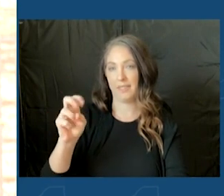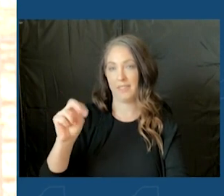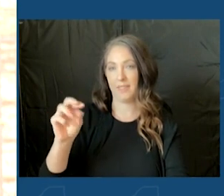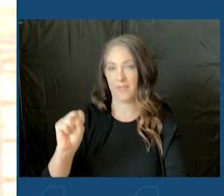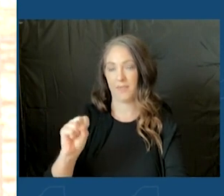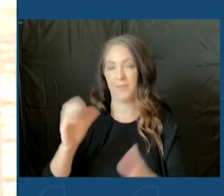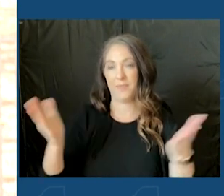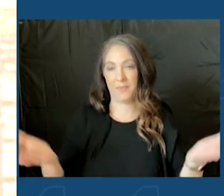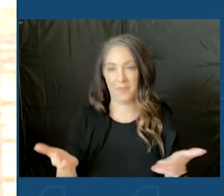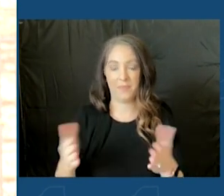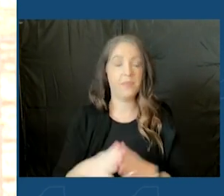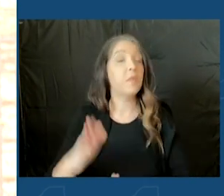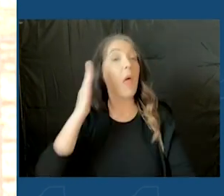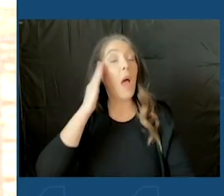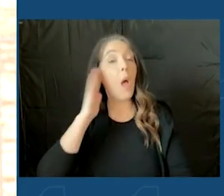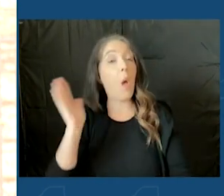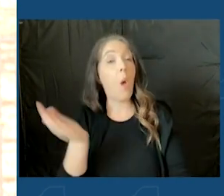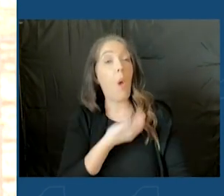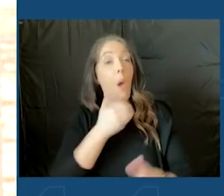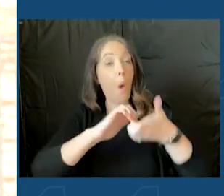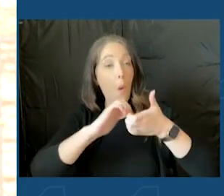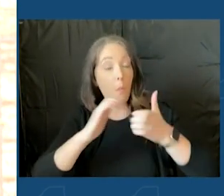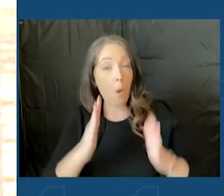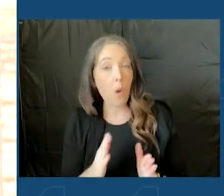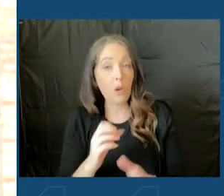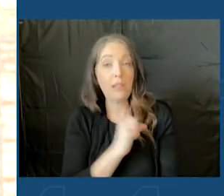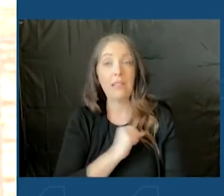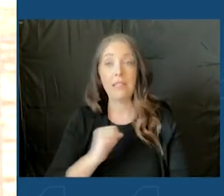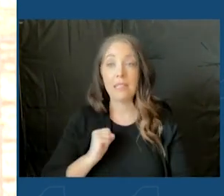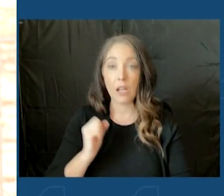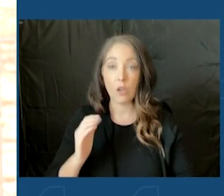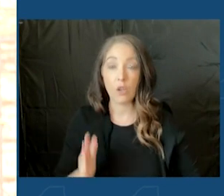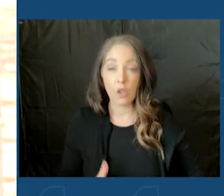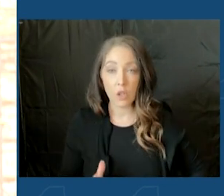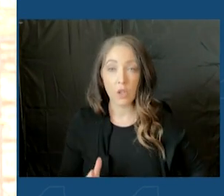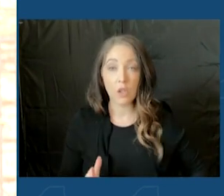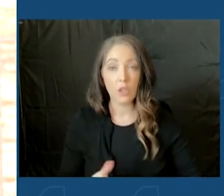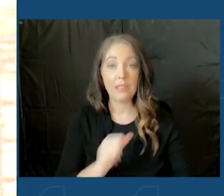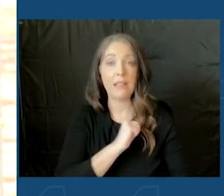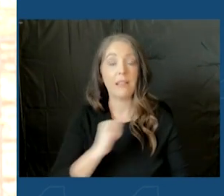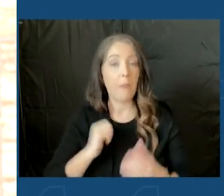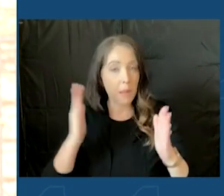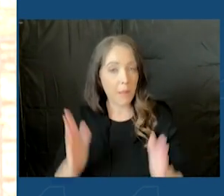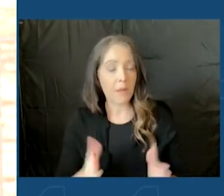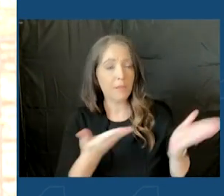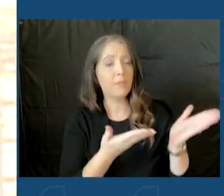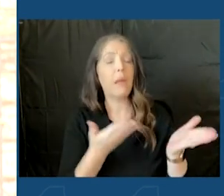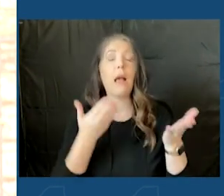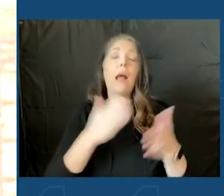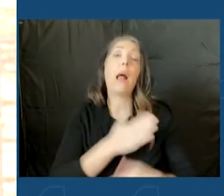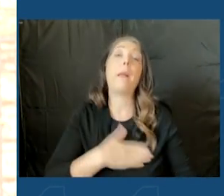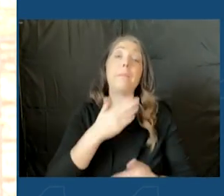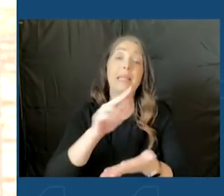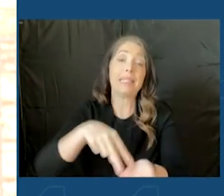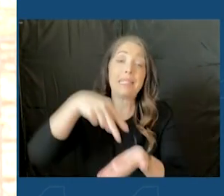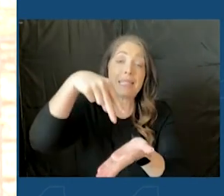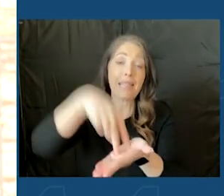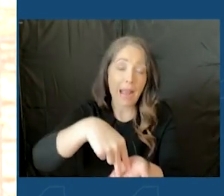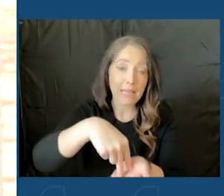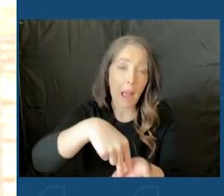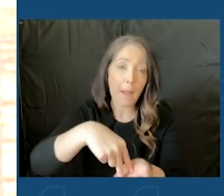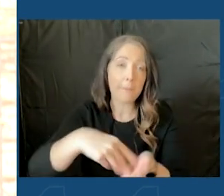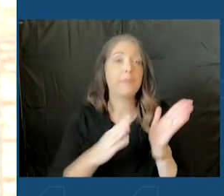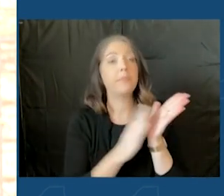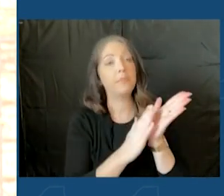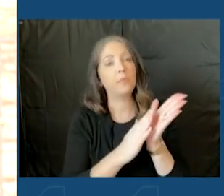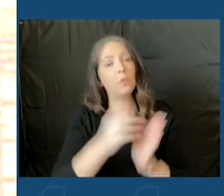And I know our partners, our senators and assembly members were all recognized. Please stand up and take a bow again. You guys are extraordinary leaders, every one of you.